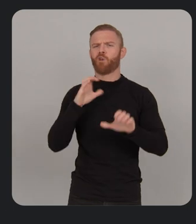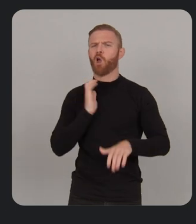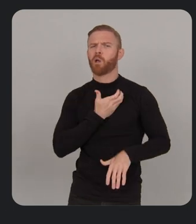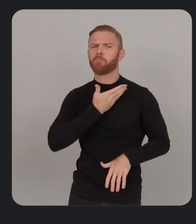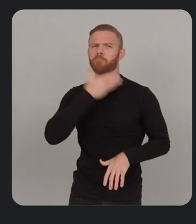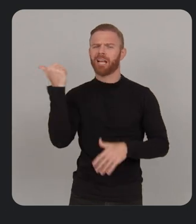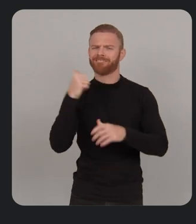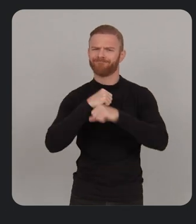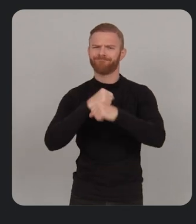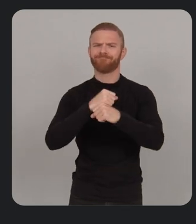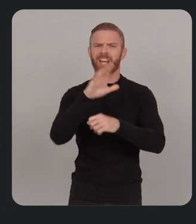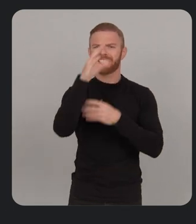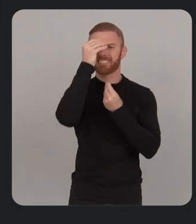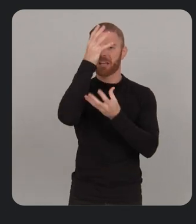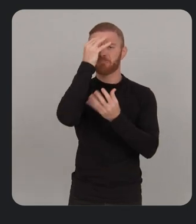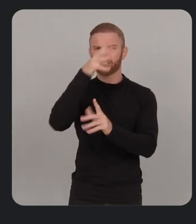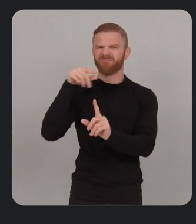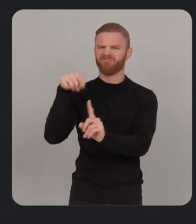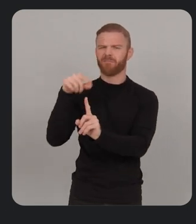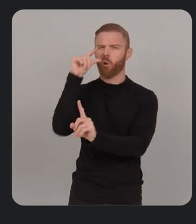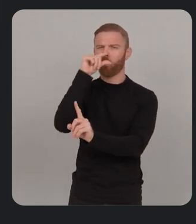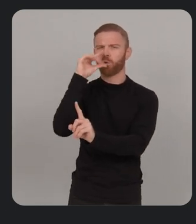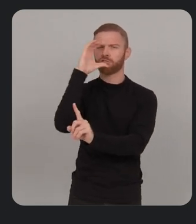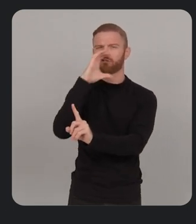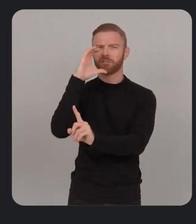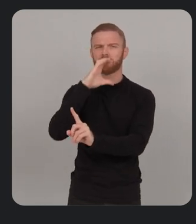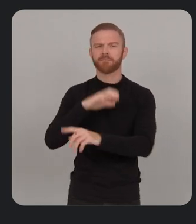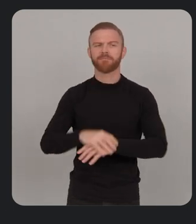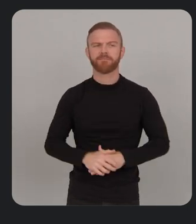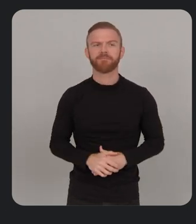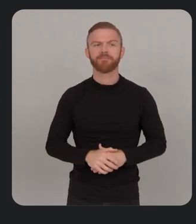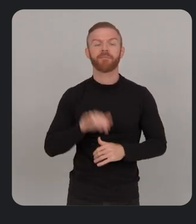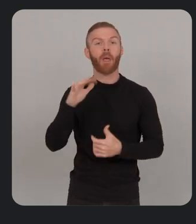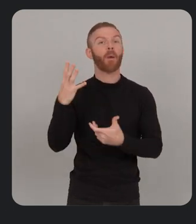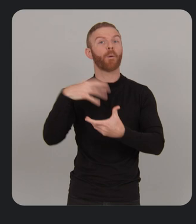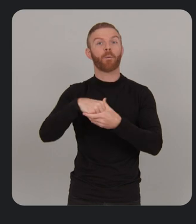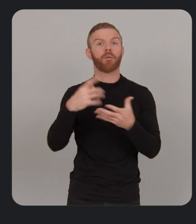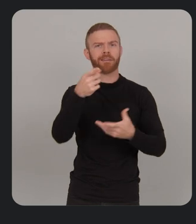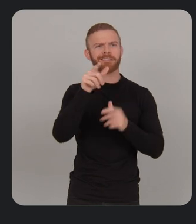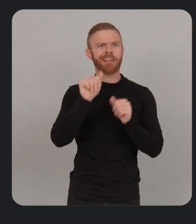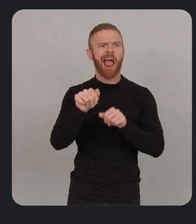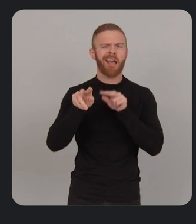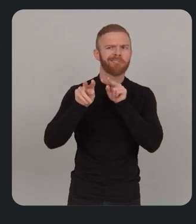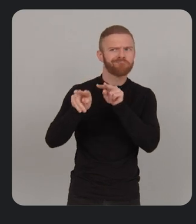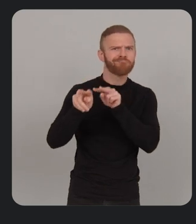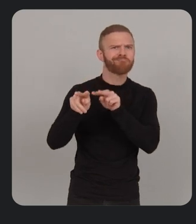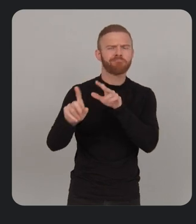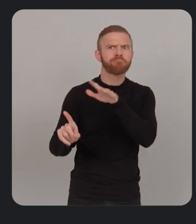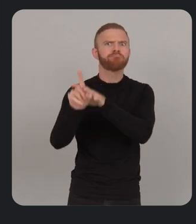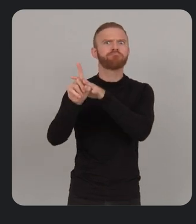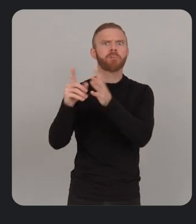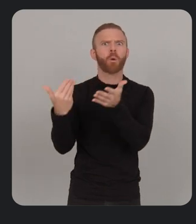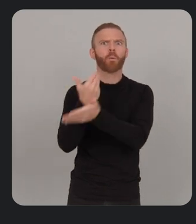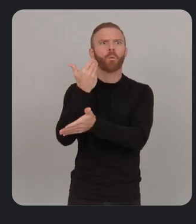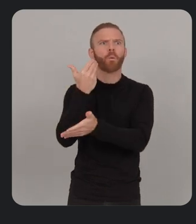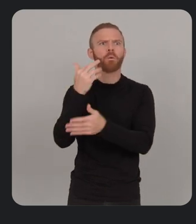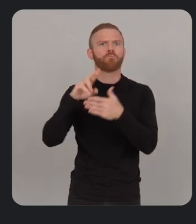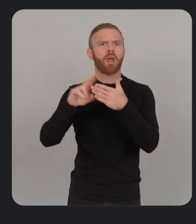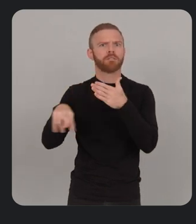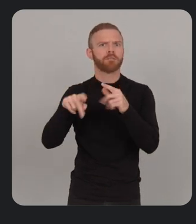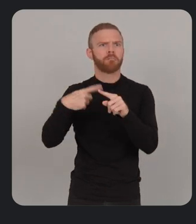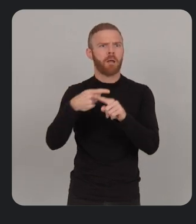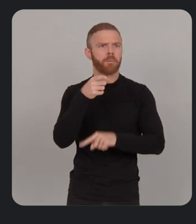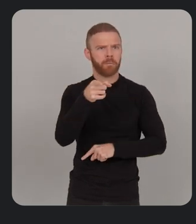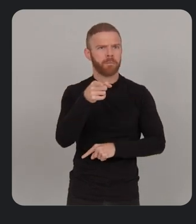to safeguard your information on google search this includes helping you keep tabs on new results about you